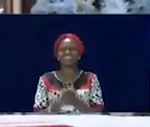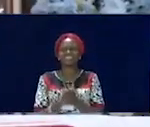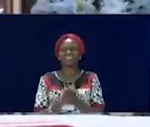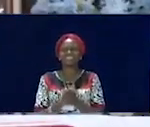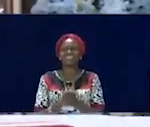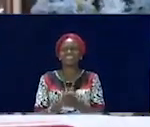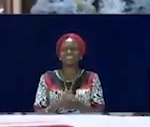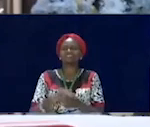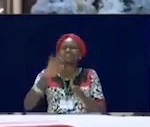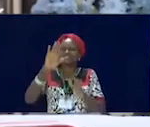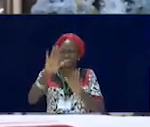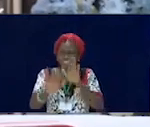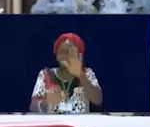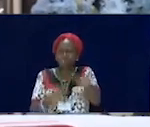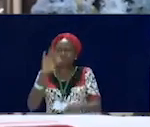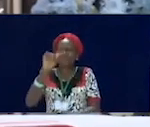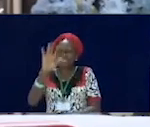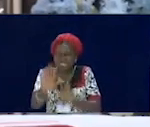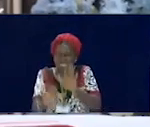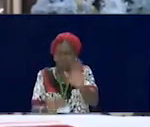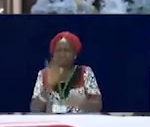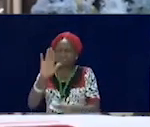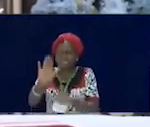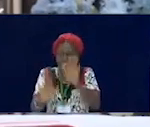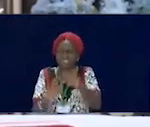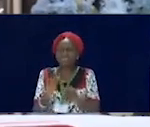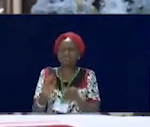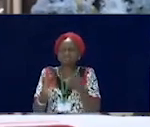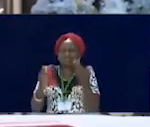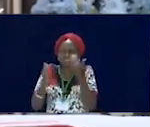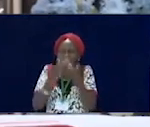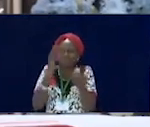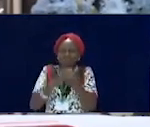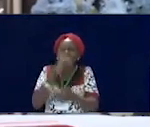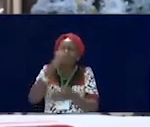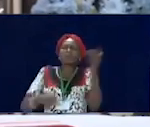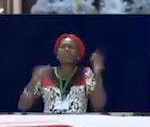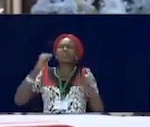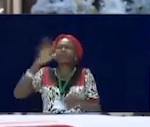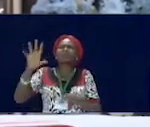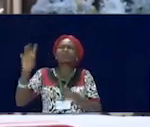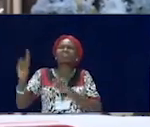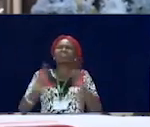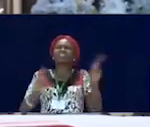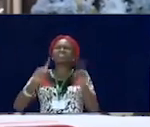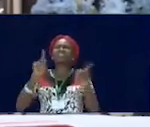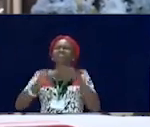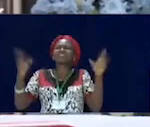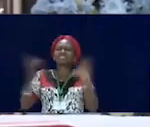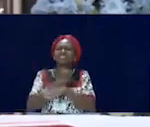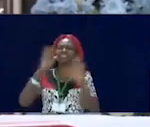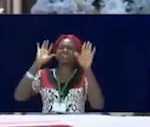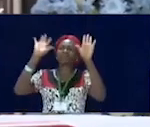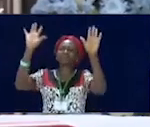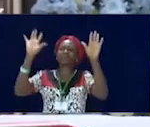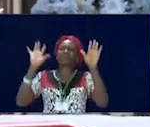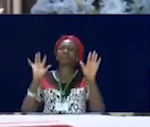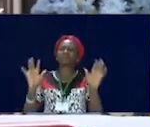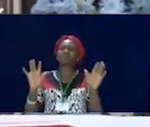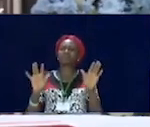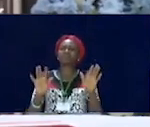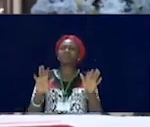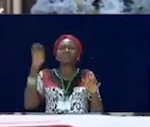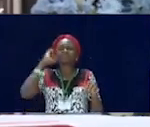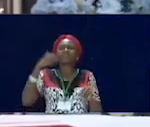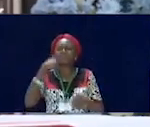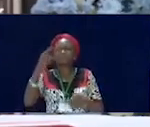Told you step by step by step what the woman did to get a miracle. I told